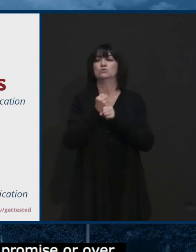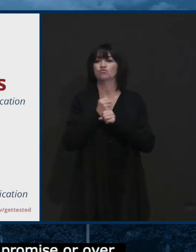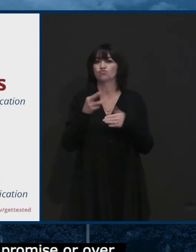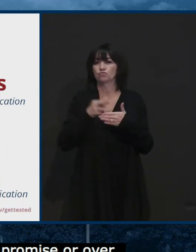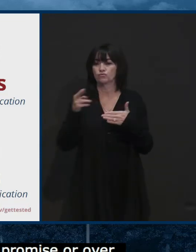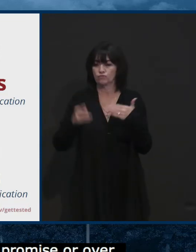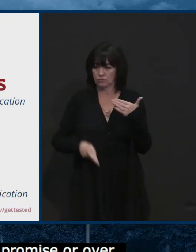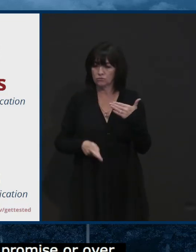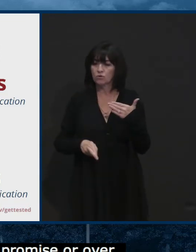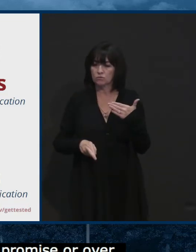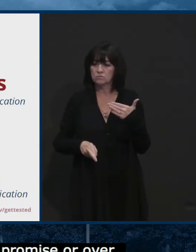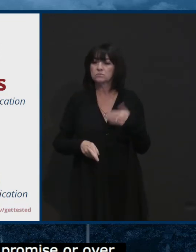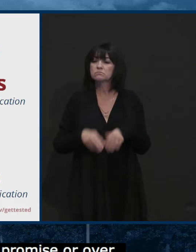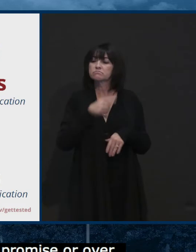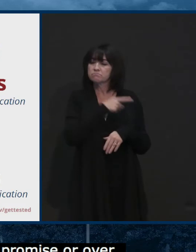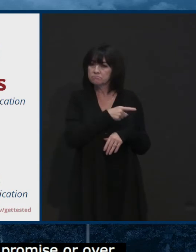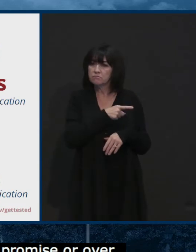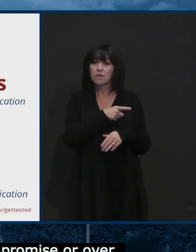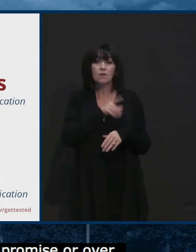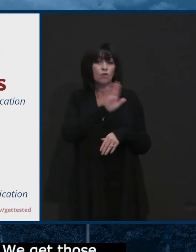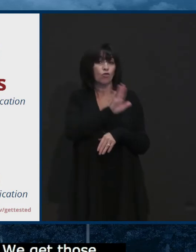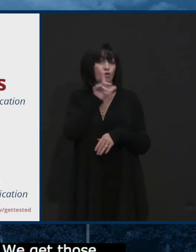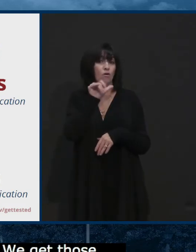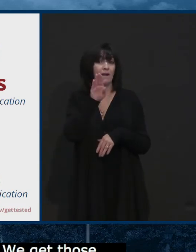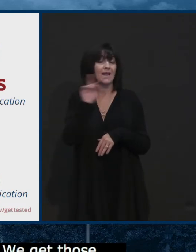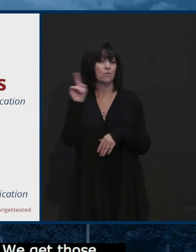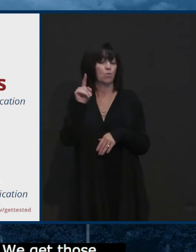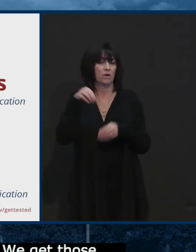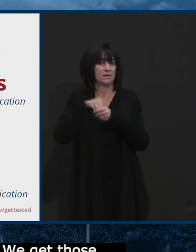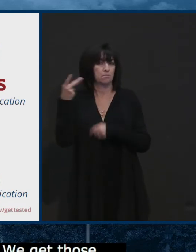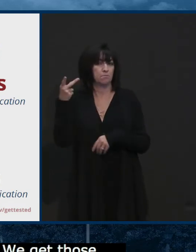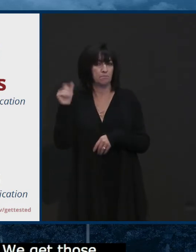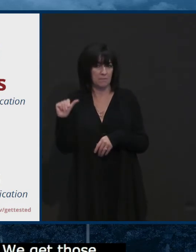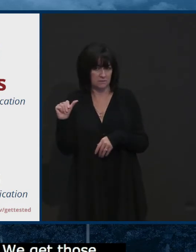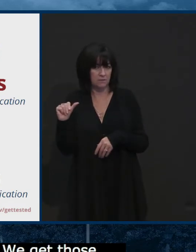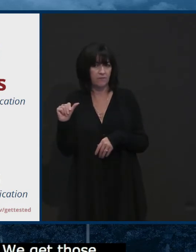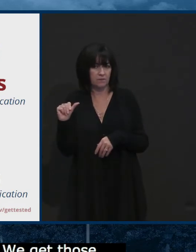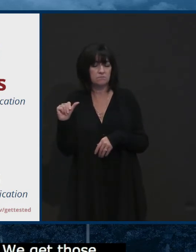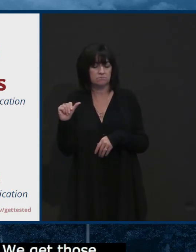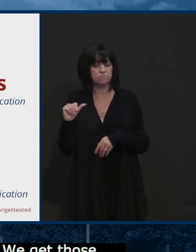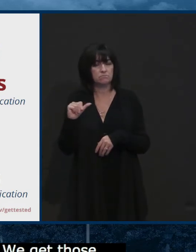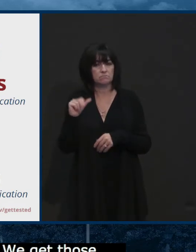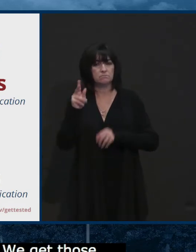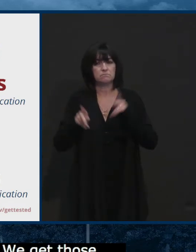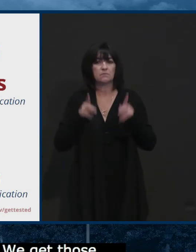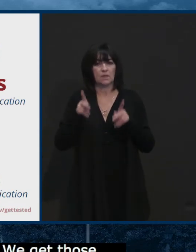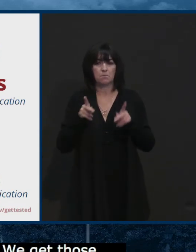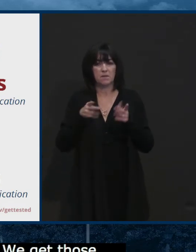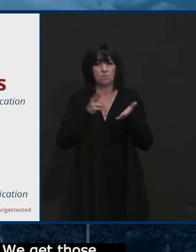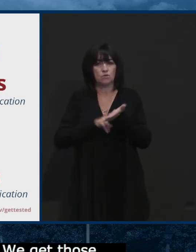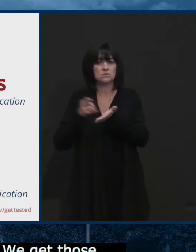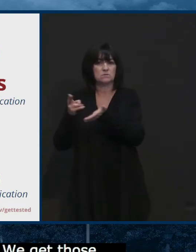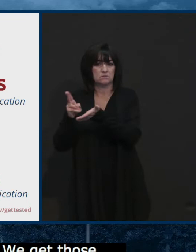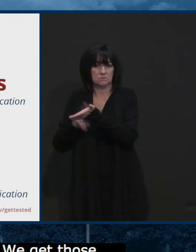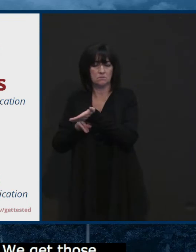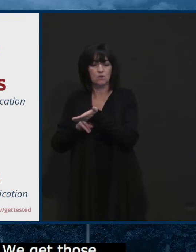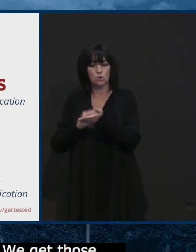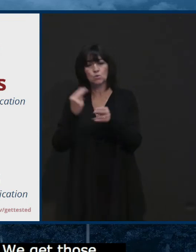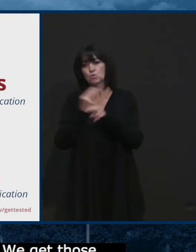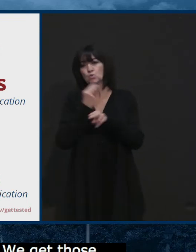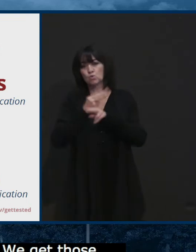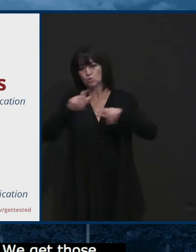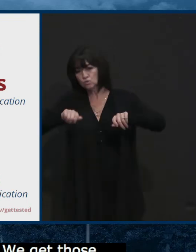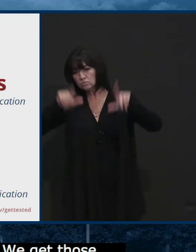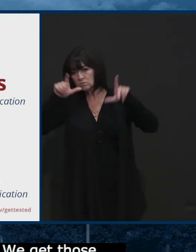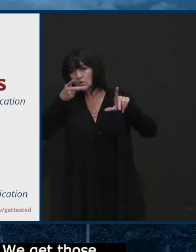up to their lab up in Pennsylvania. So they're under 24 hours as well. People sign up online as well, do a portal registration, and they're able